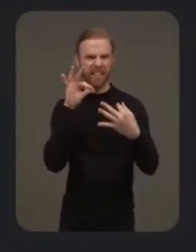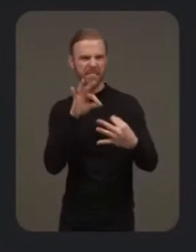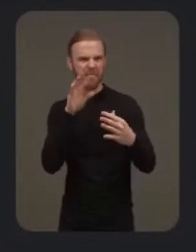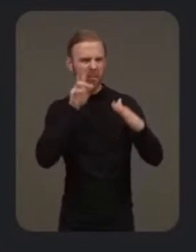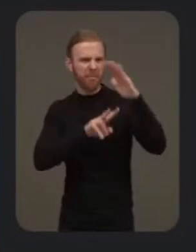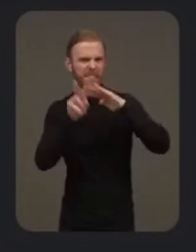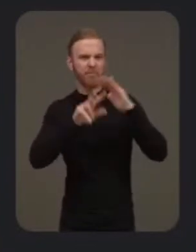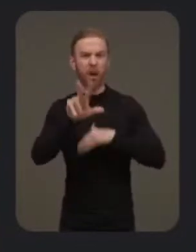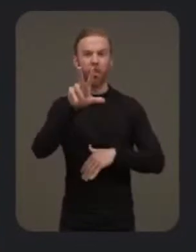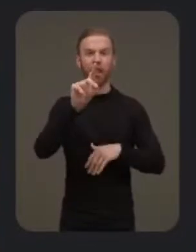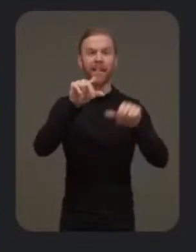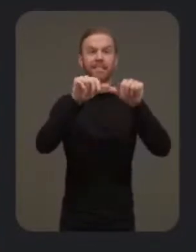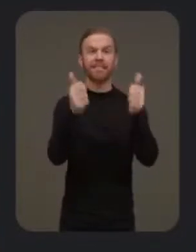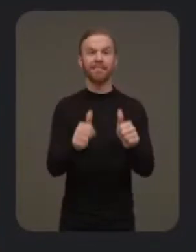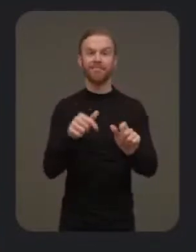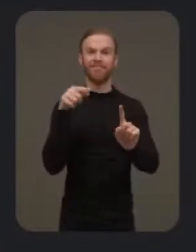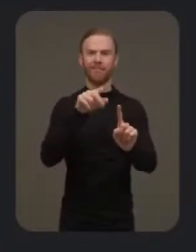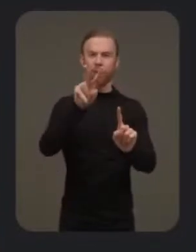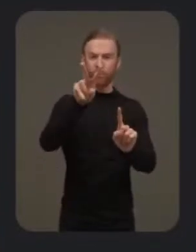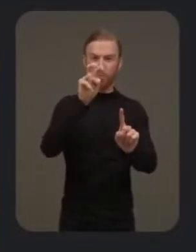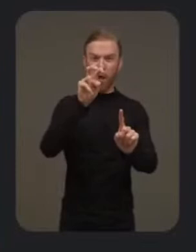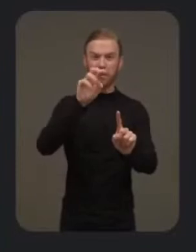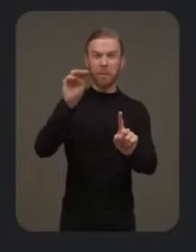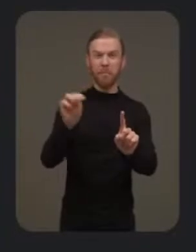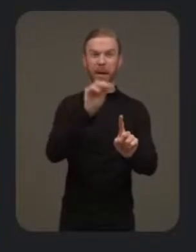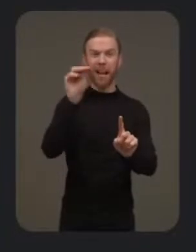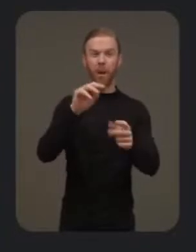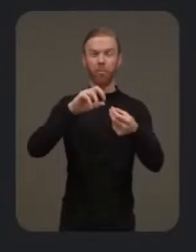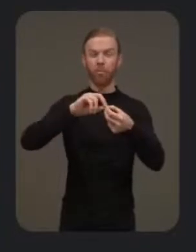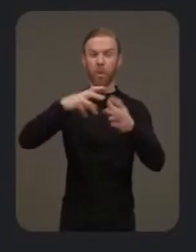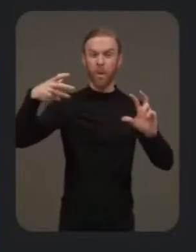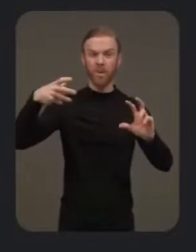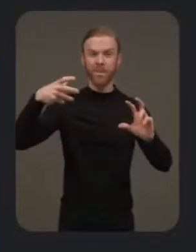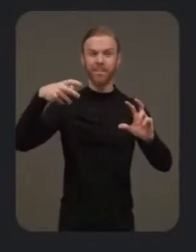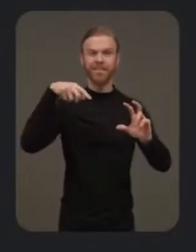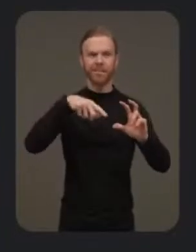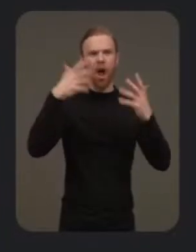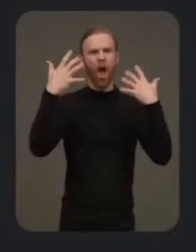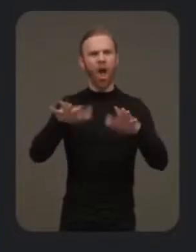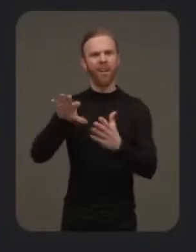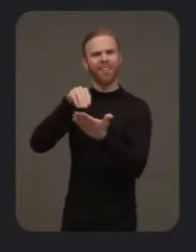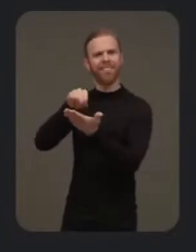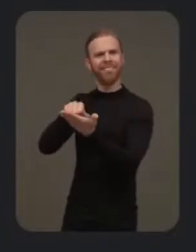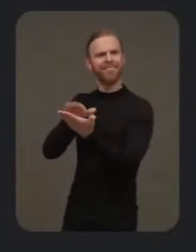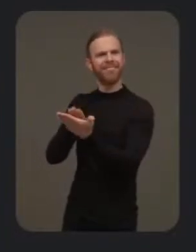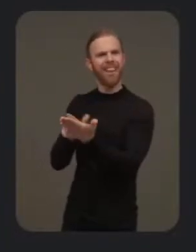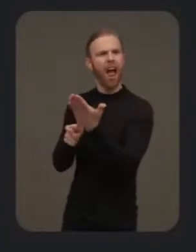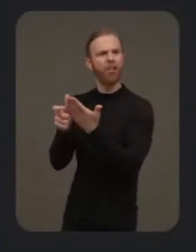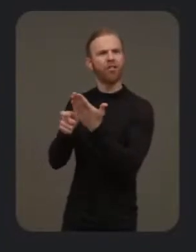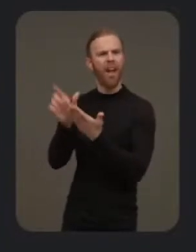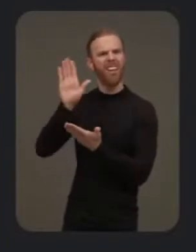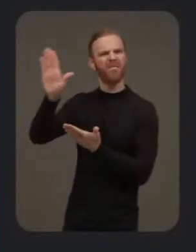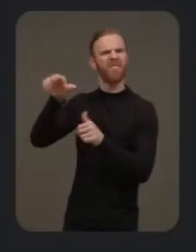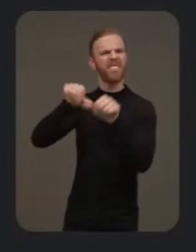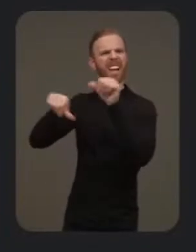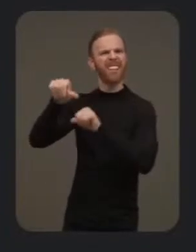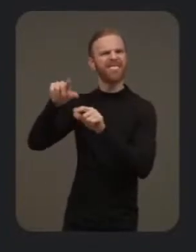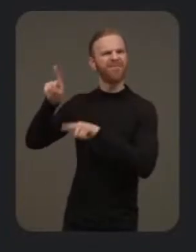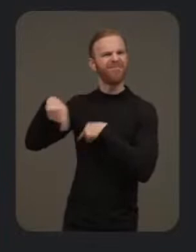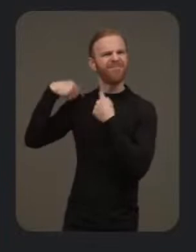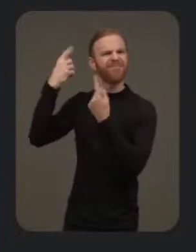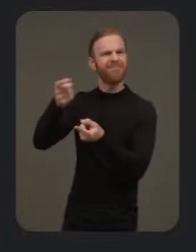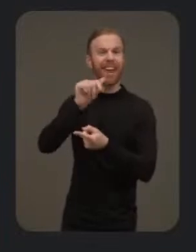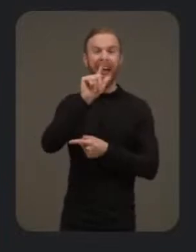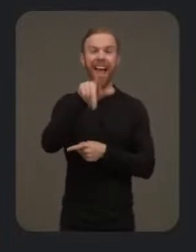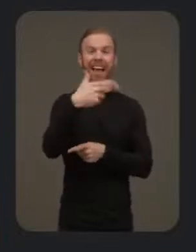of 200 million proteins. That's nearly all the catalog proteins known to science. AlphaFold gave us